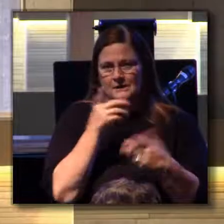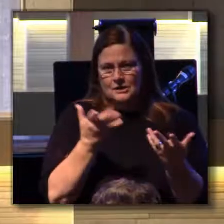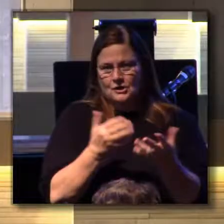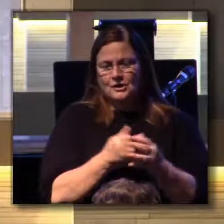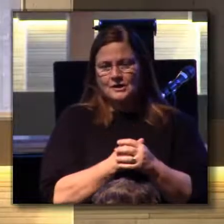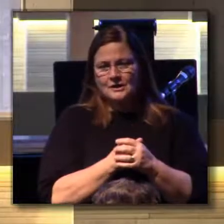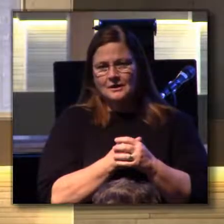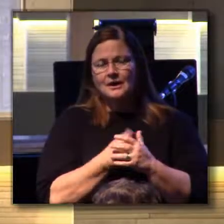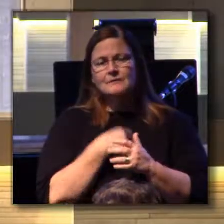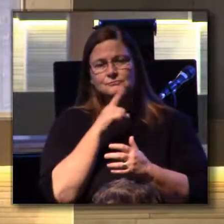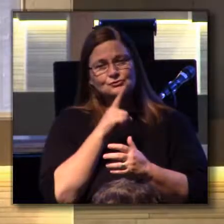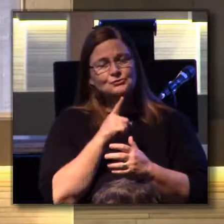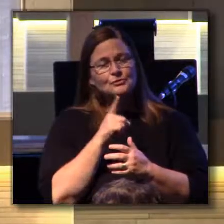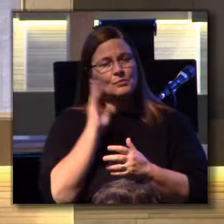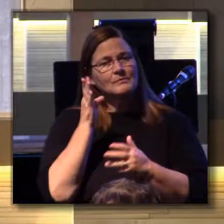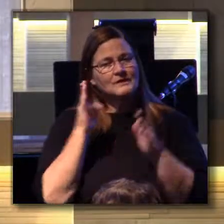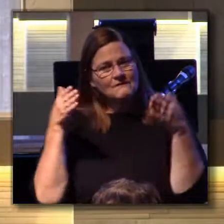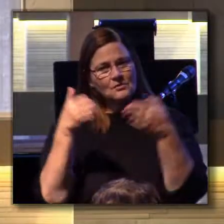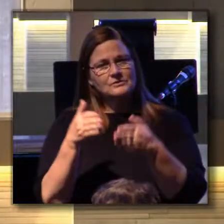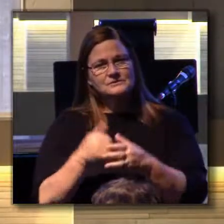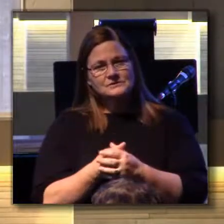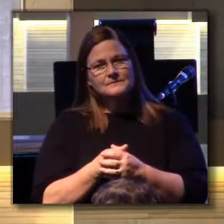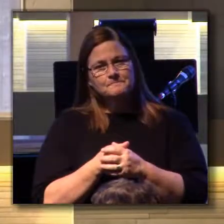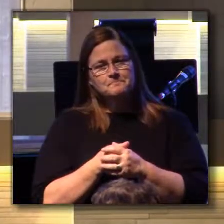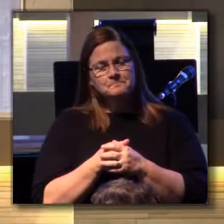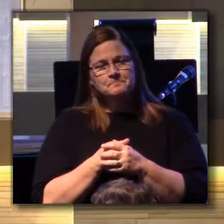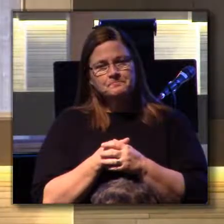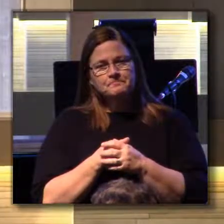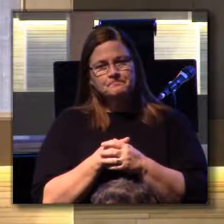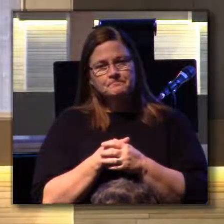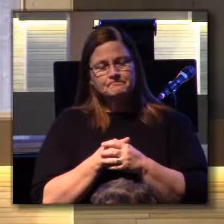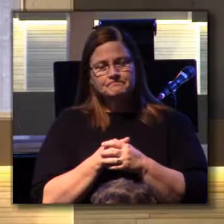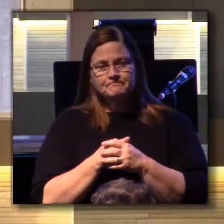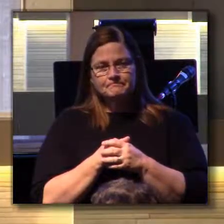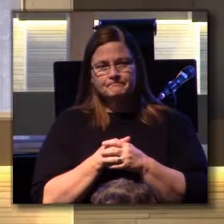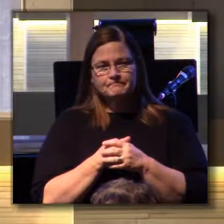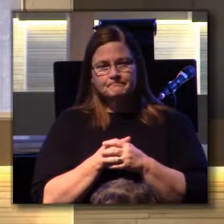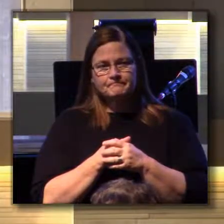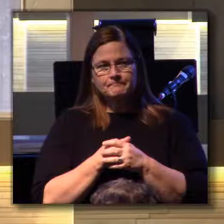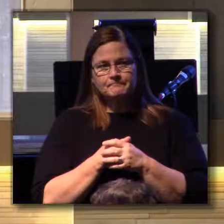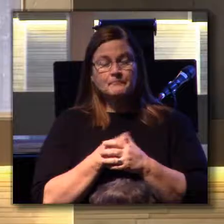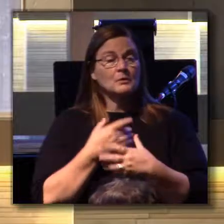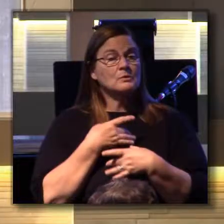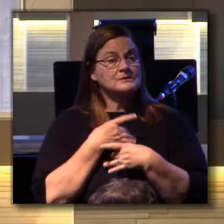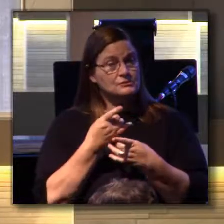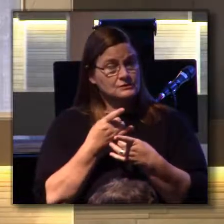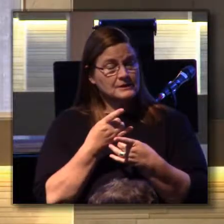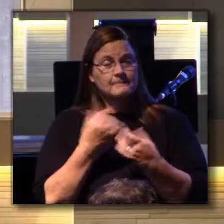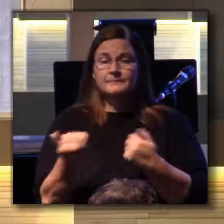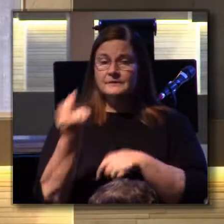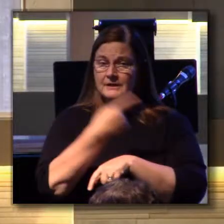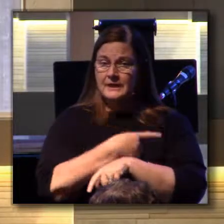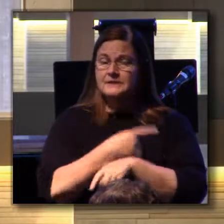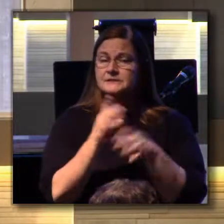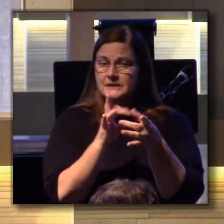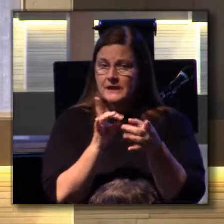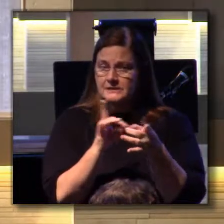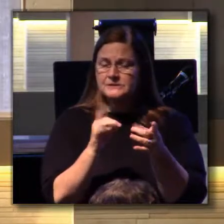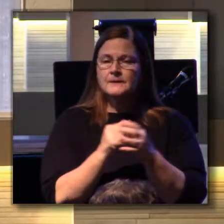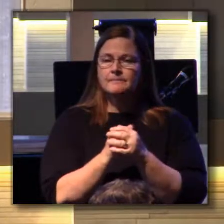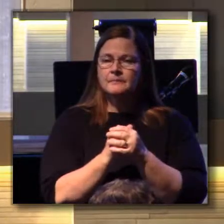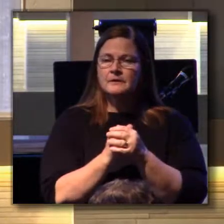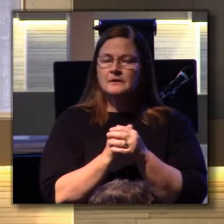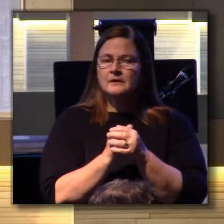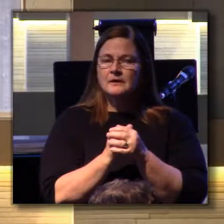I'm sure that's going to be the focus. That's going to be the focus. And so what's interesting is today's text raises the